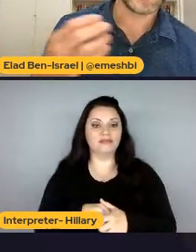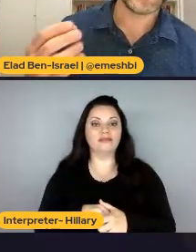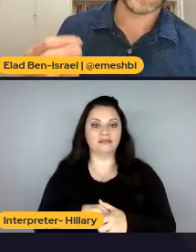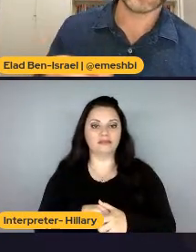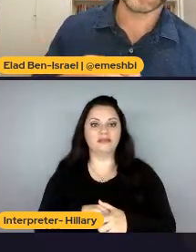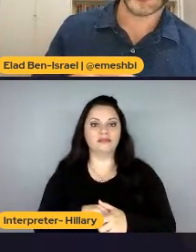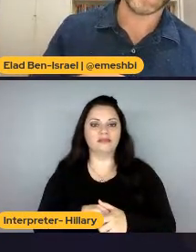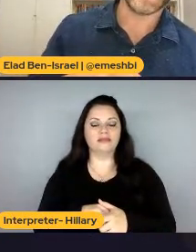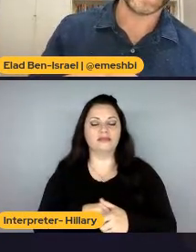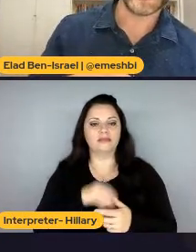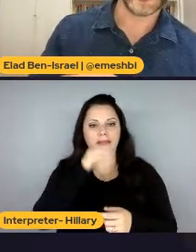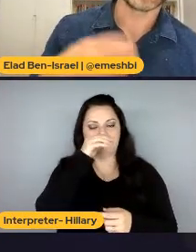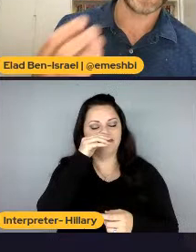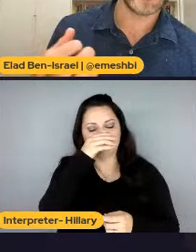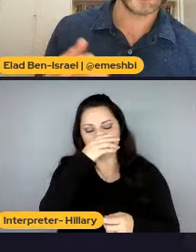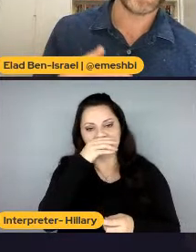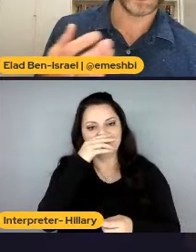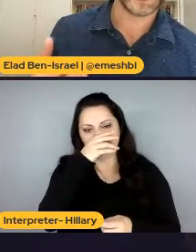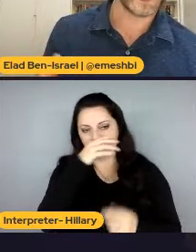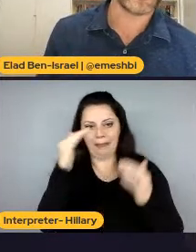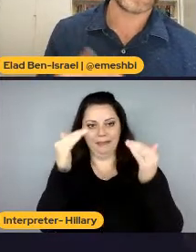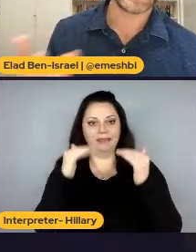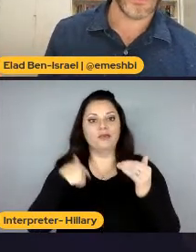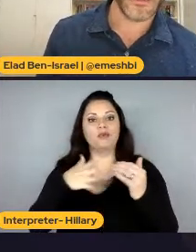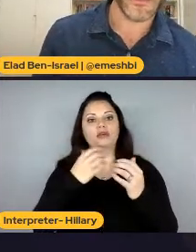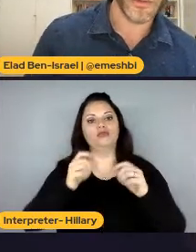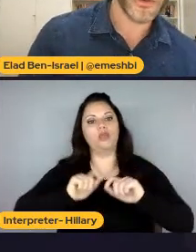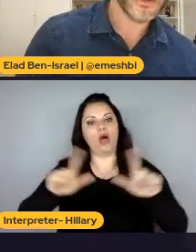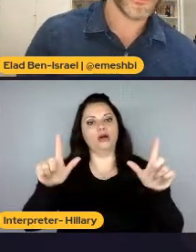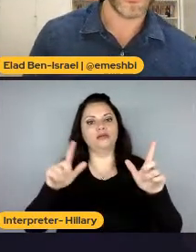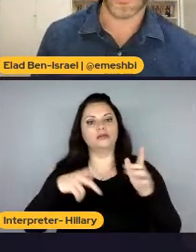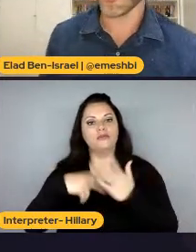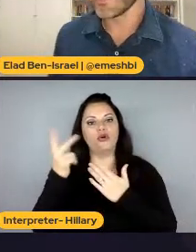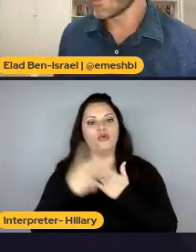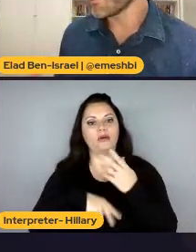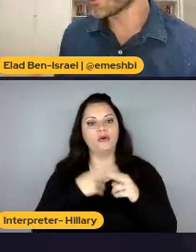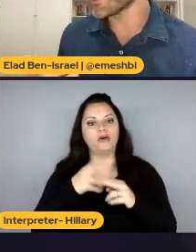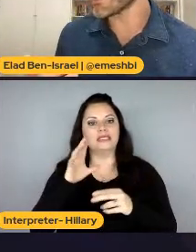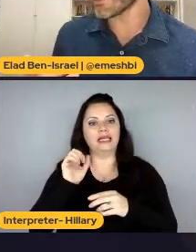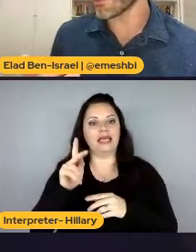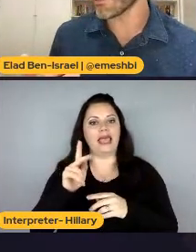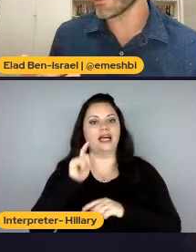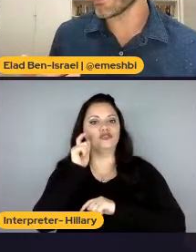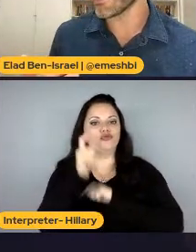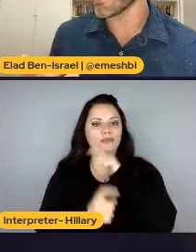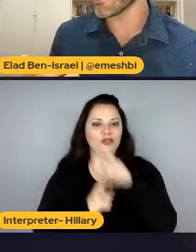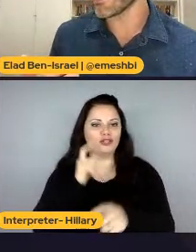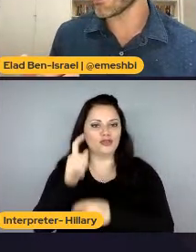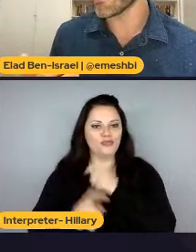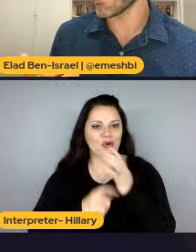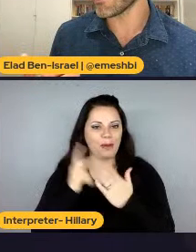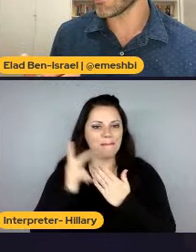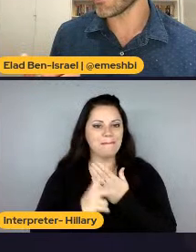We're looking into kind of launching this program called CDK Contributors Program, which is